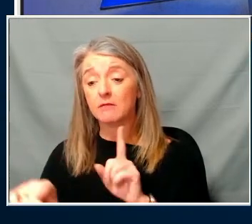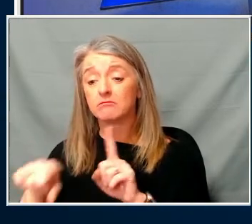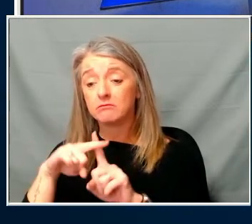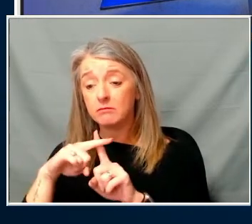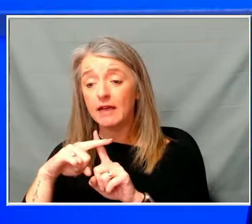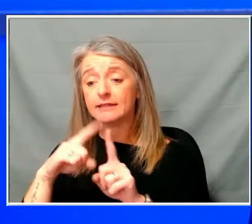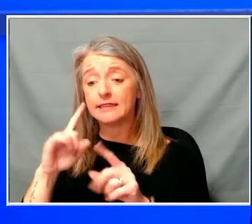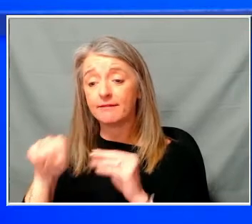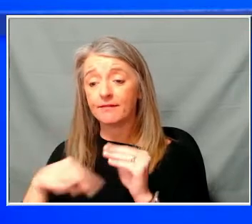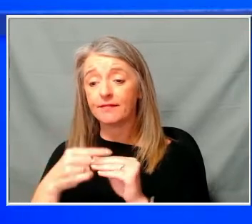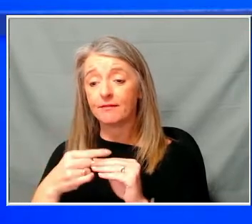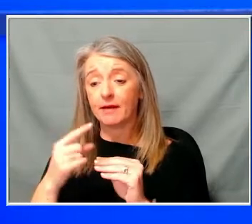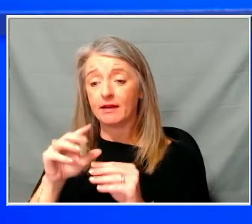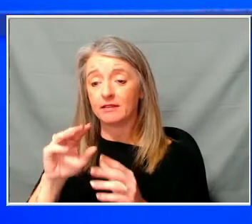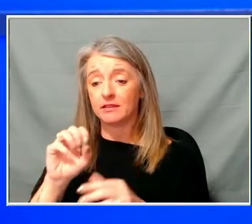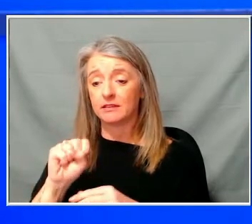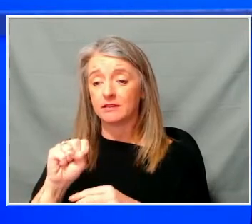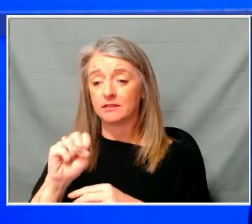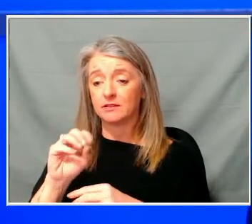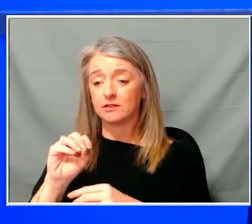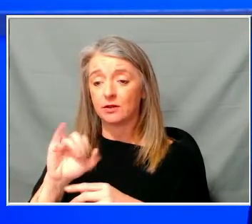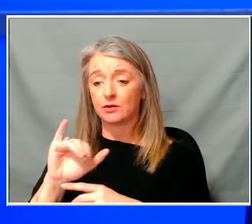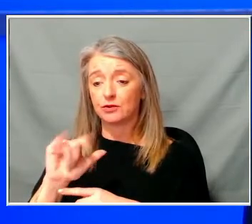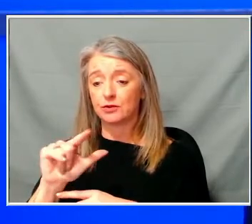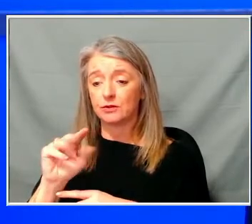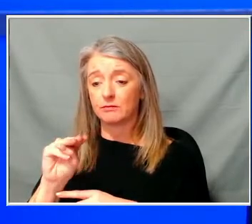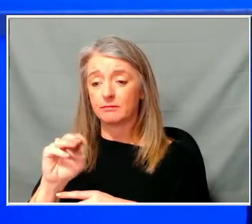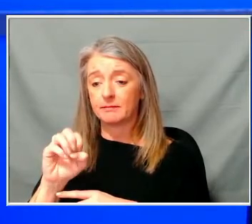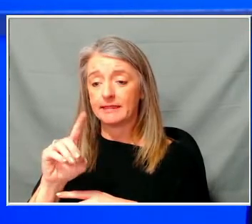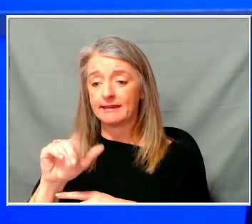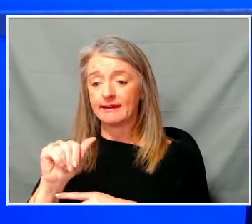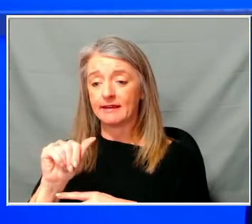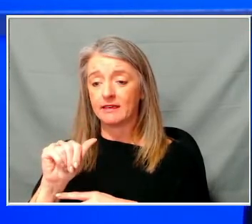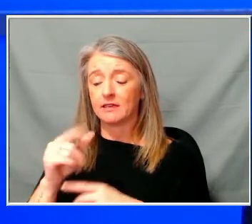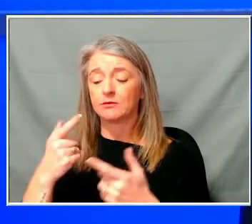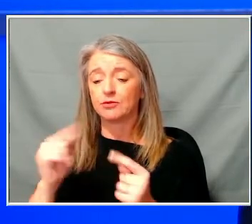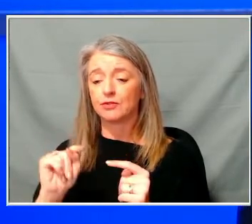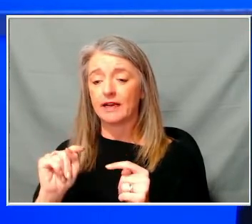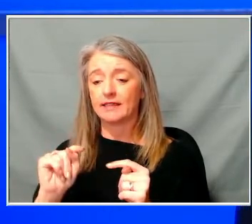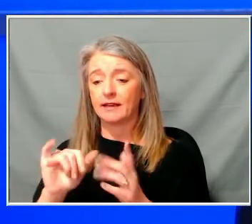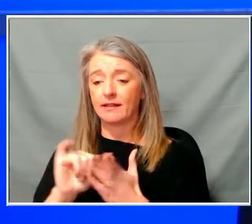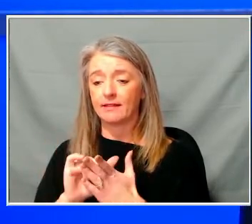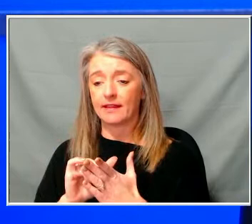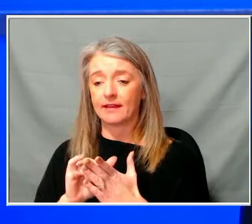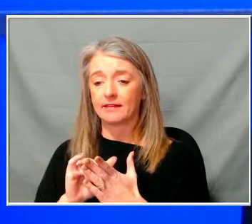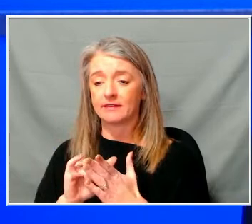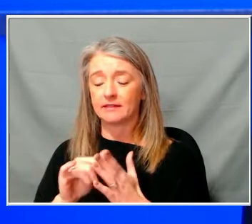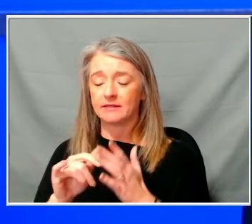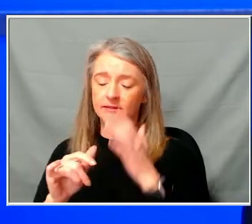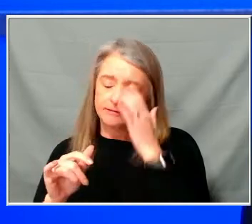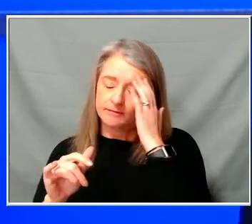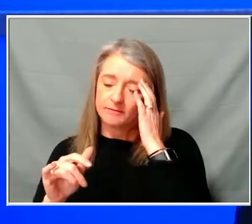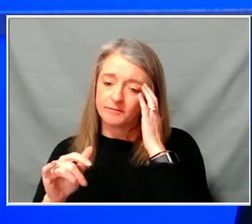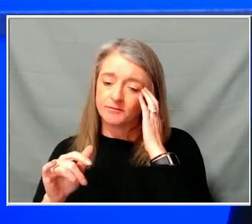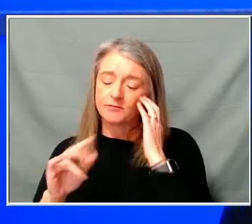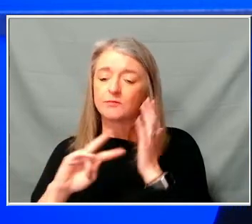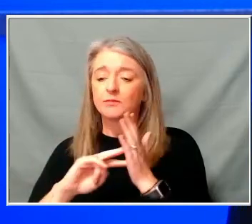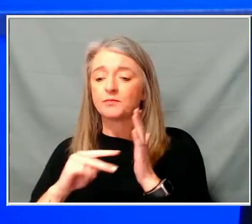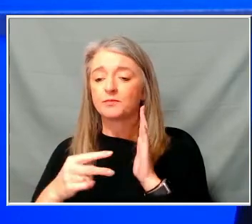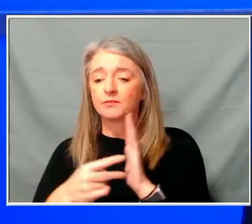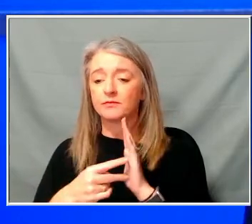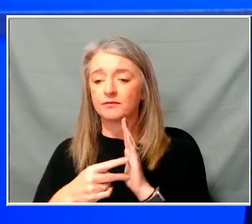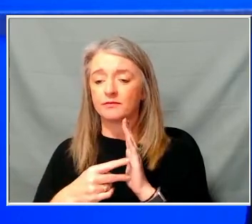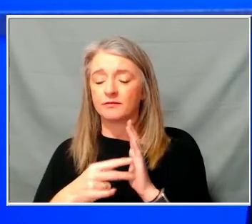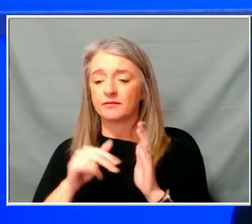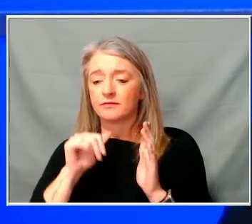Like I know that I kick it every time, but it's what I'm trying to kick is the manipulative aspects of it, the pieces that aren't what you're